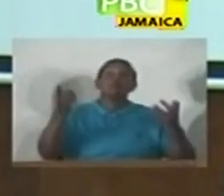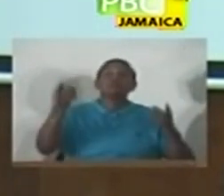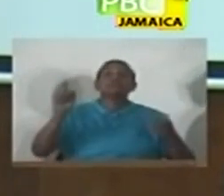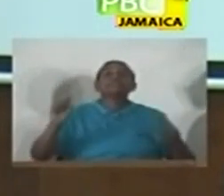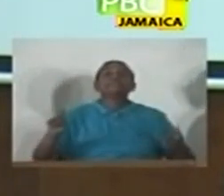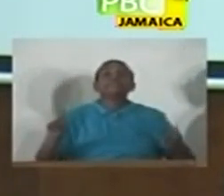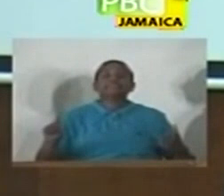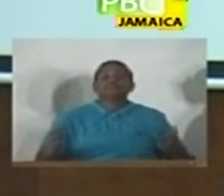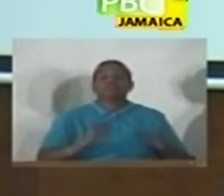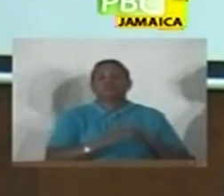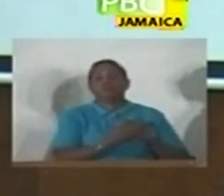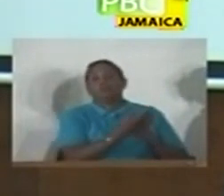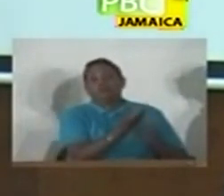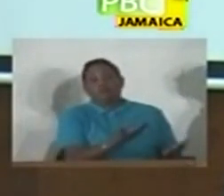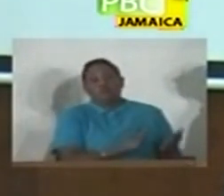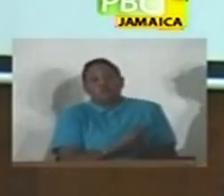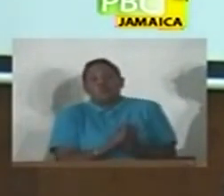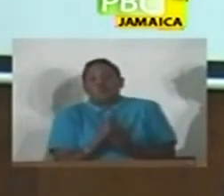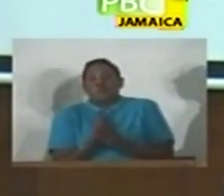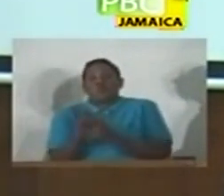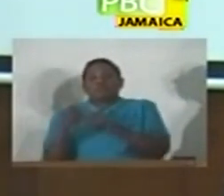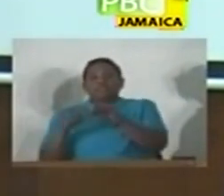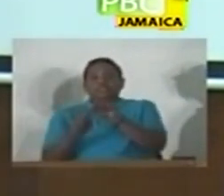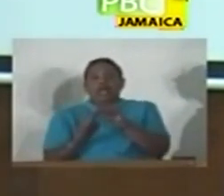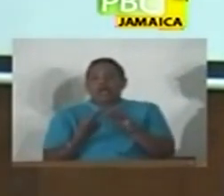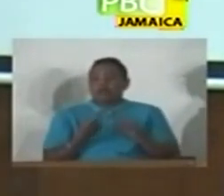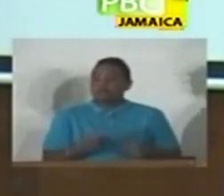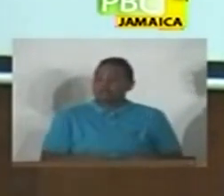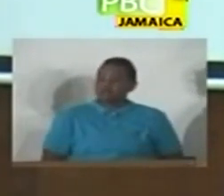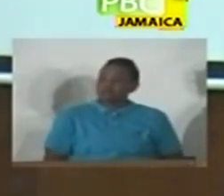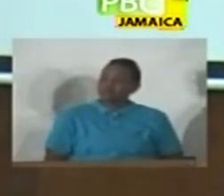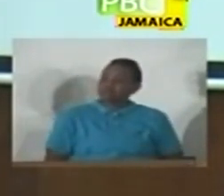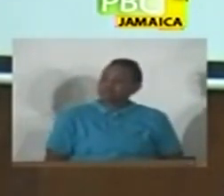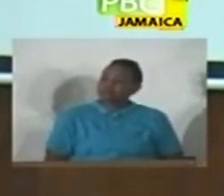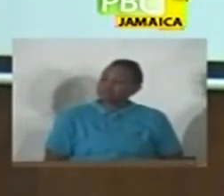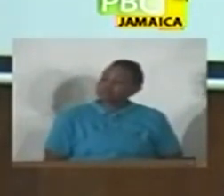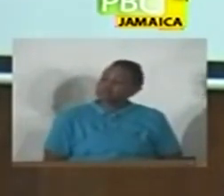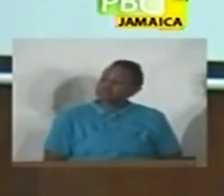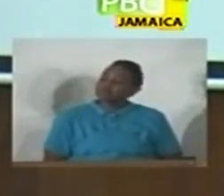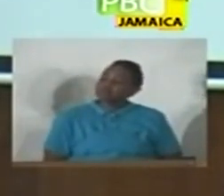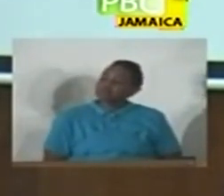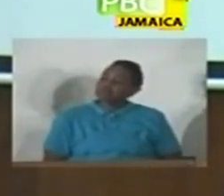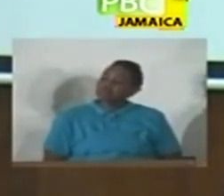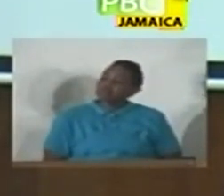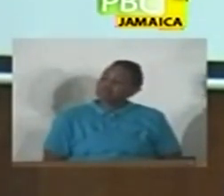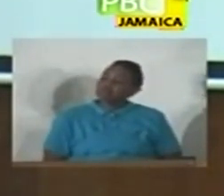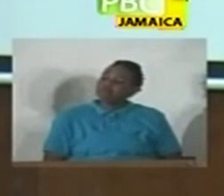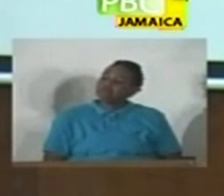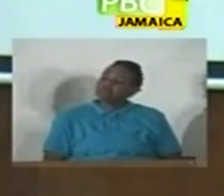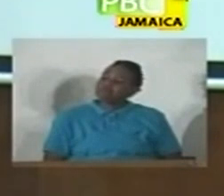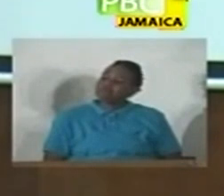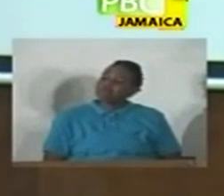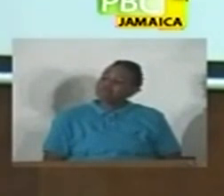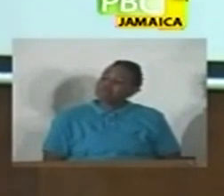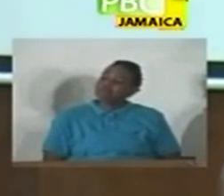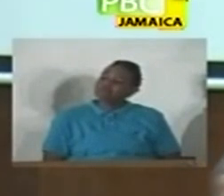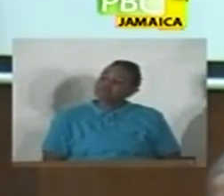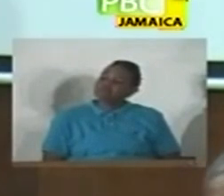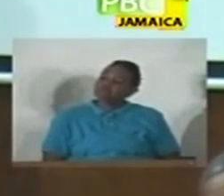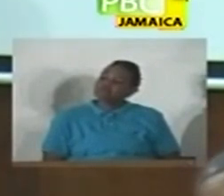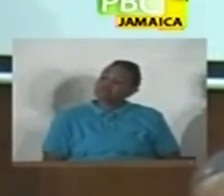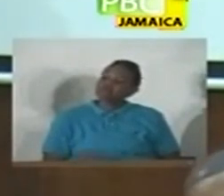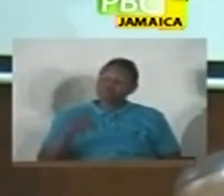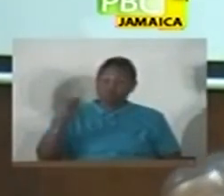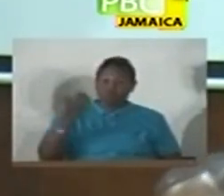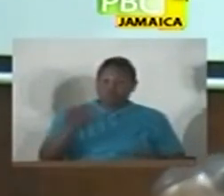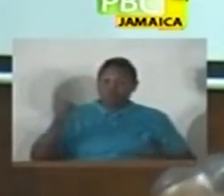currently imported from the Holland agroeconomic zone. There are other crops, the importation of which the